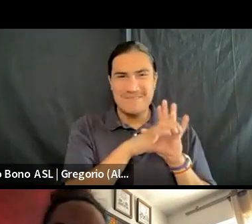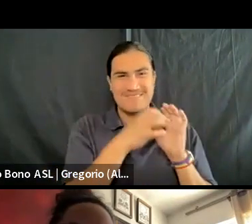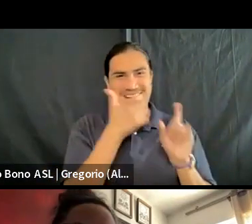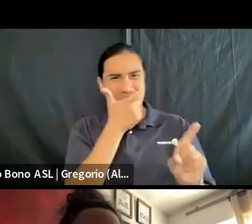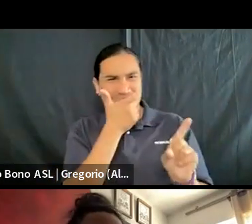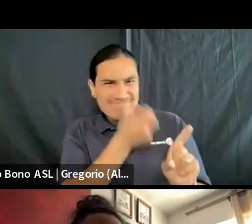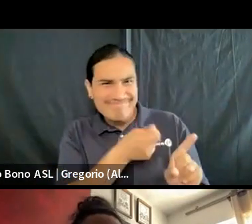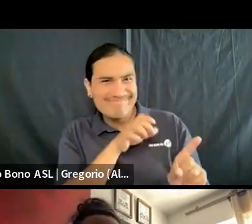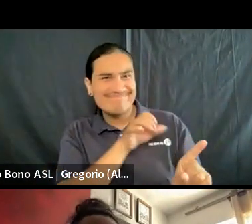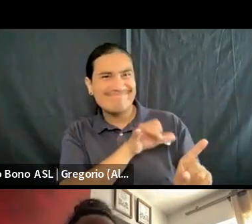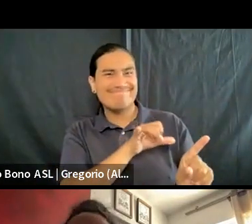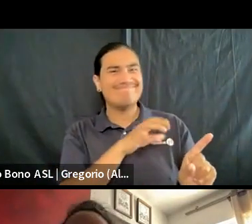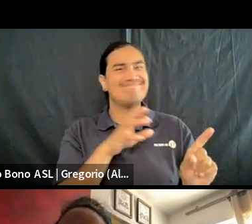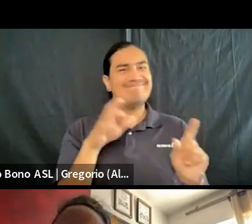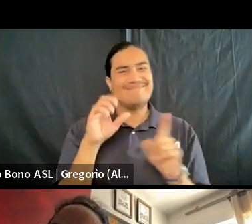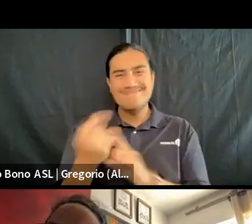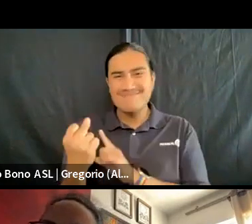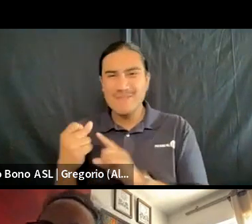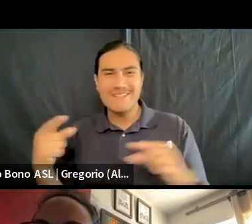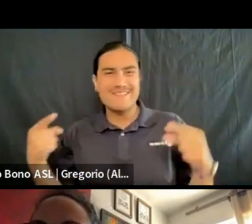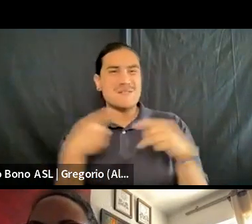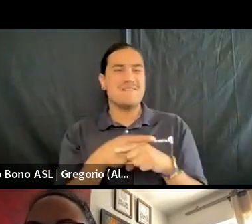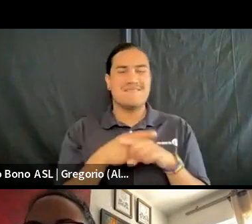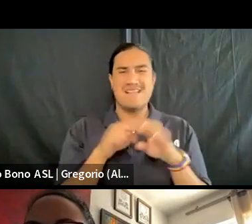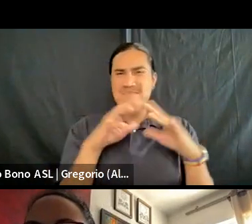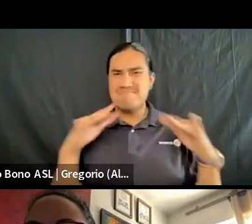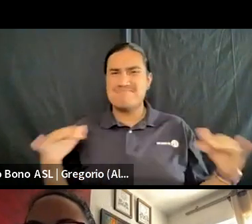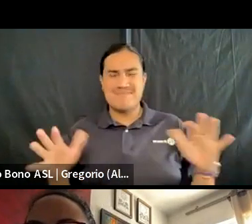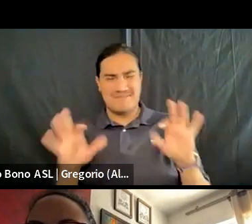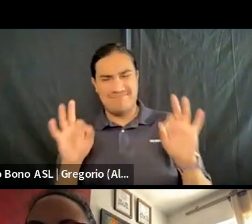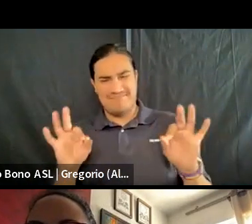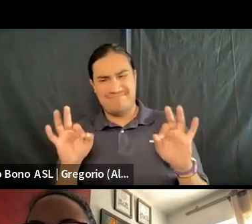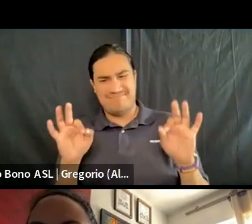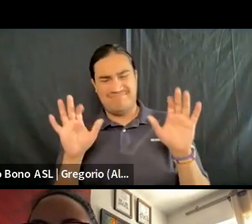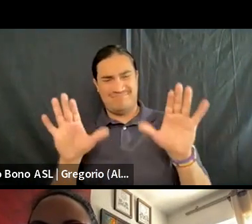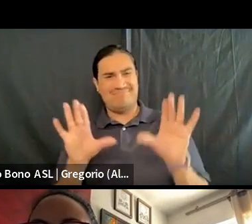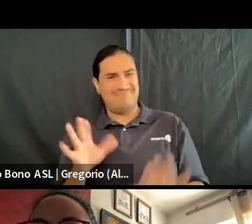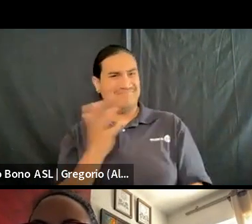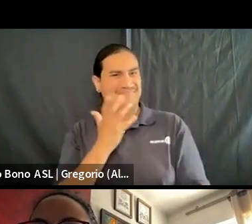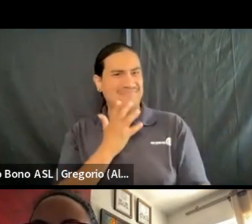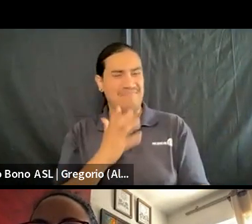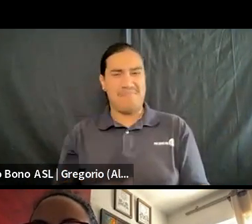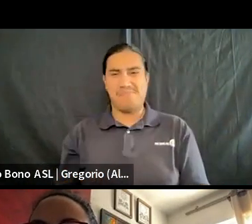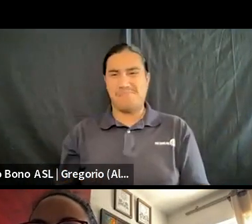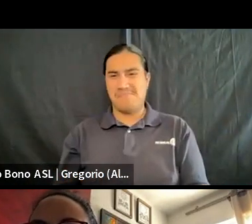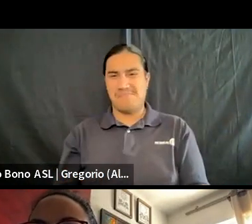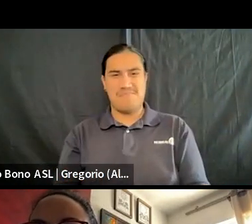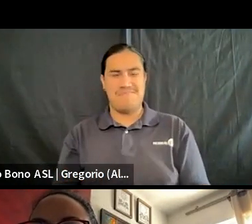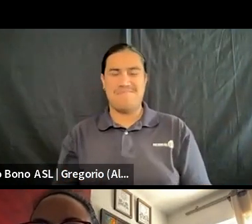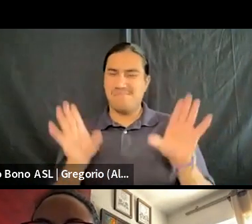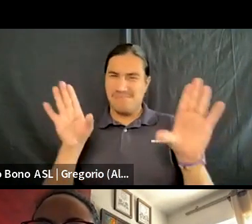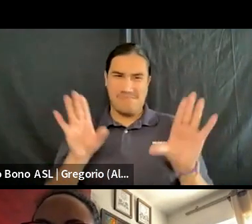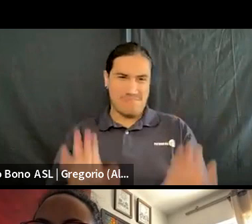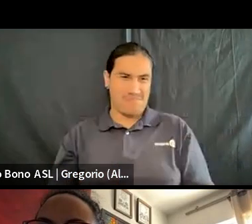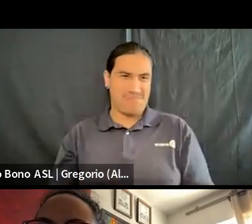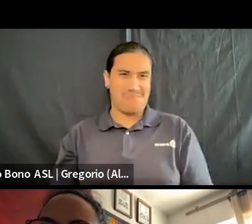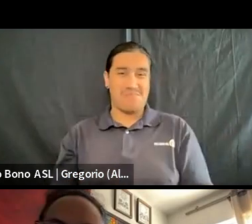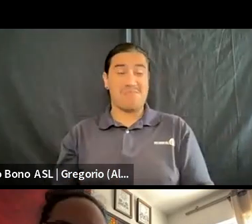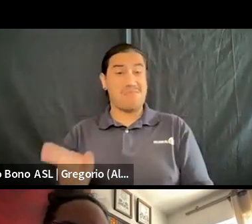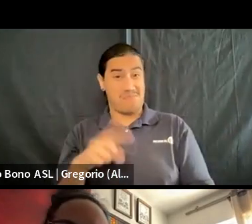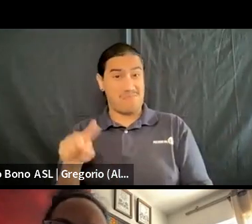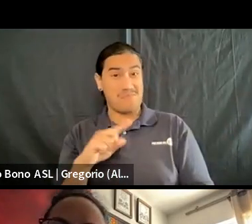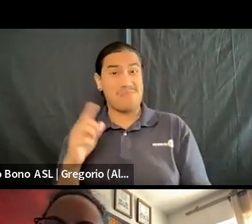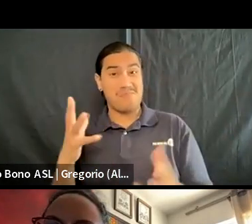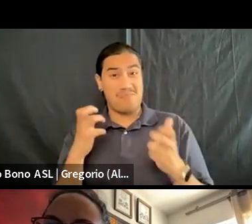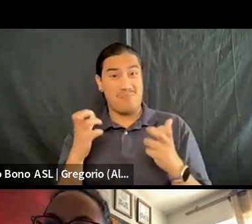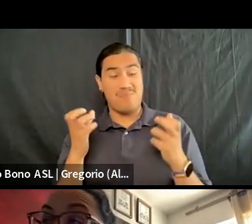and situations and conflict is very palpable in all of them. Great. So you wanted to give